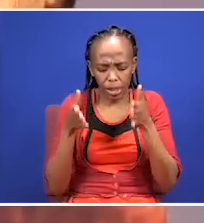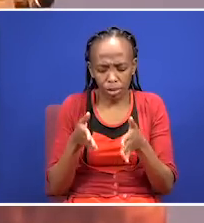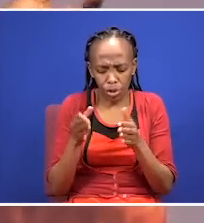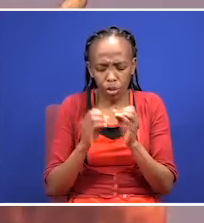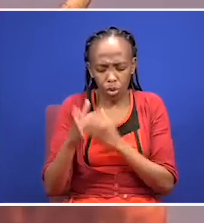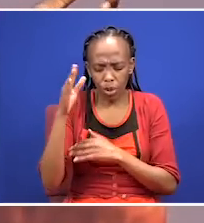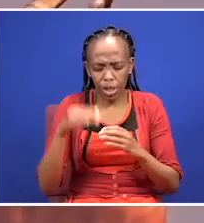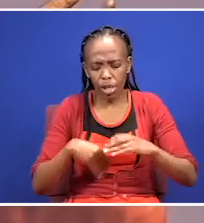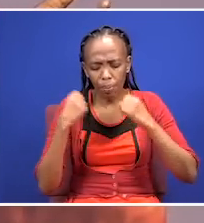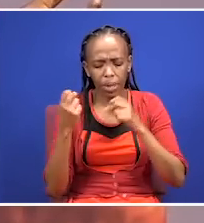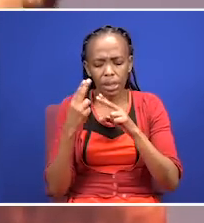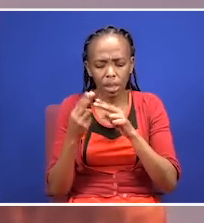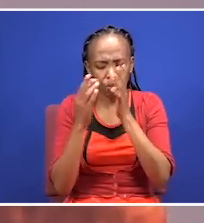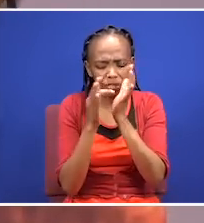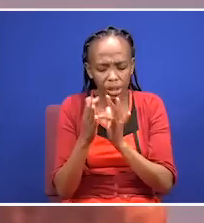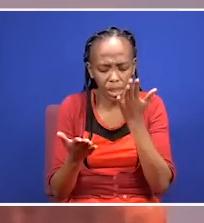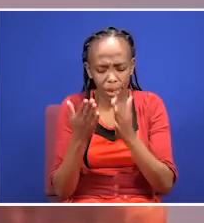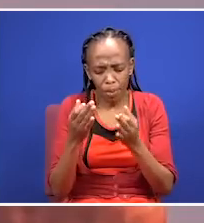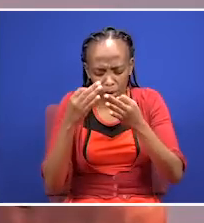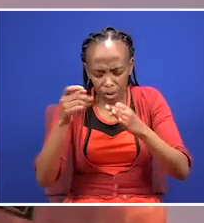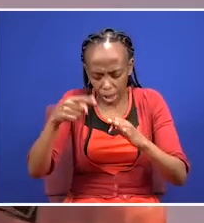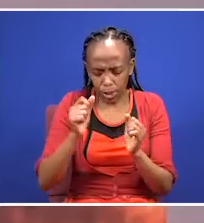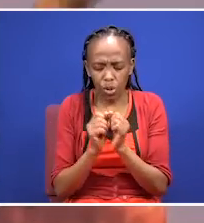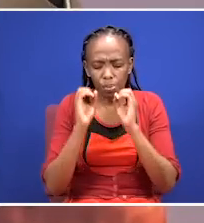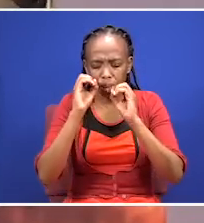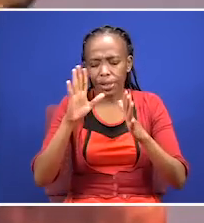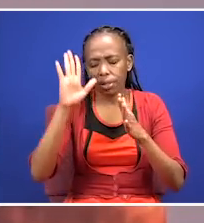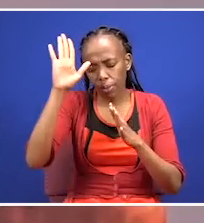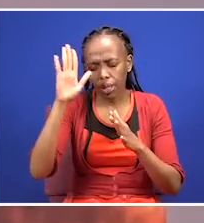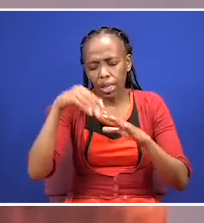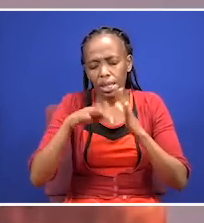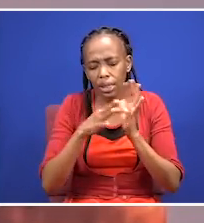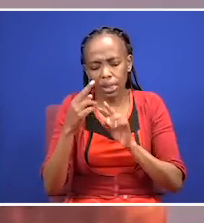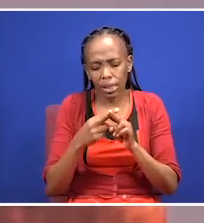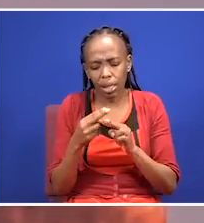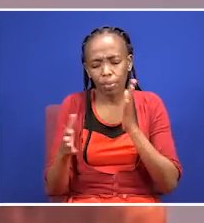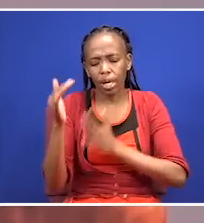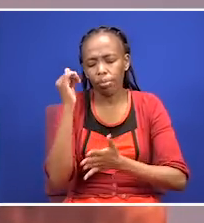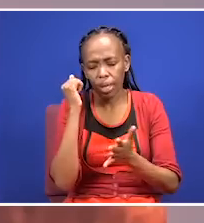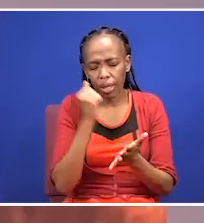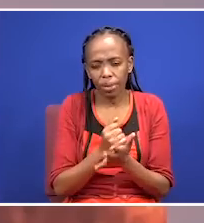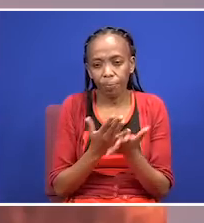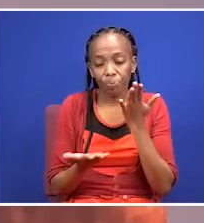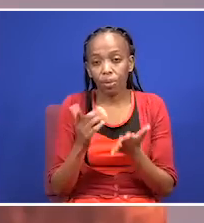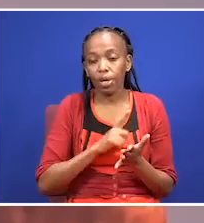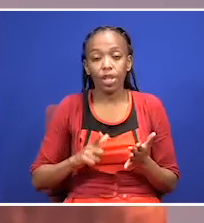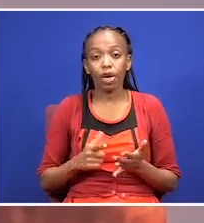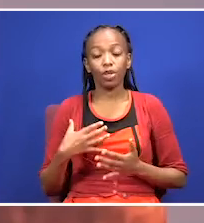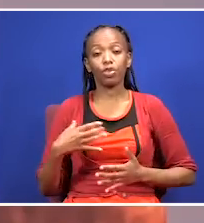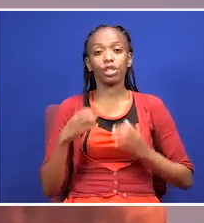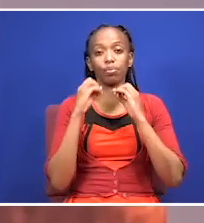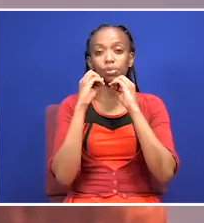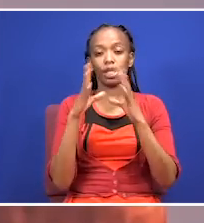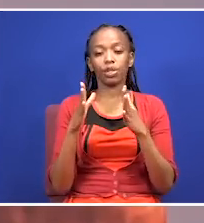god in the mighty name of jesus and may you release us with your blessings in jesus name amen may the lord richly bless